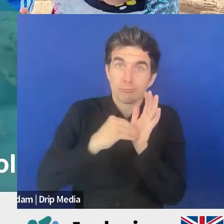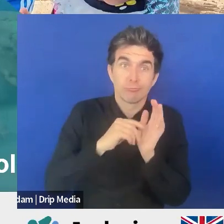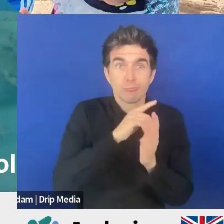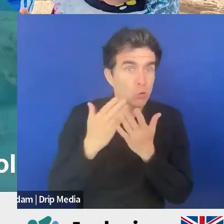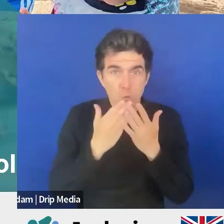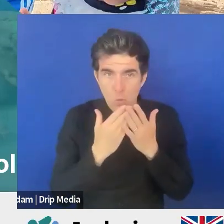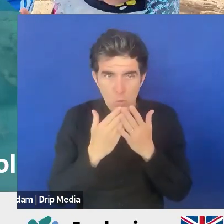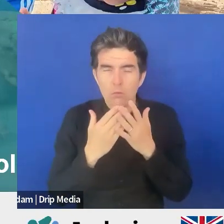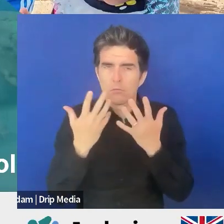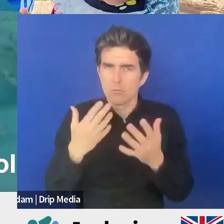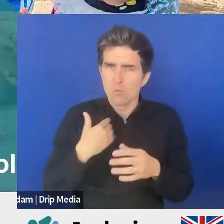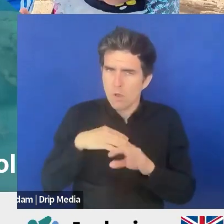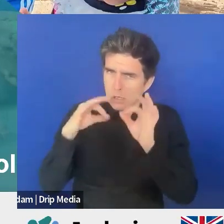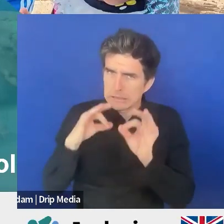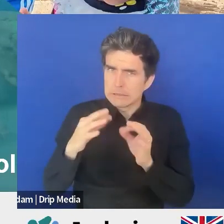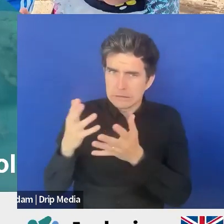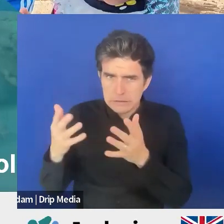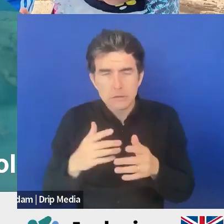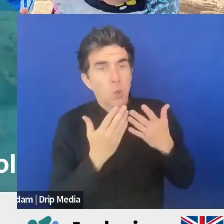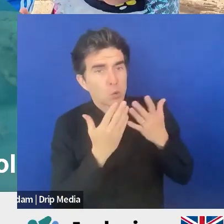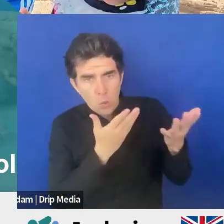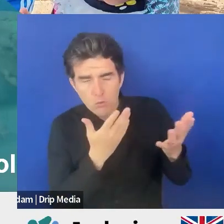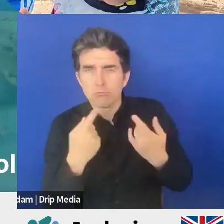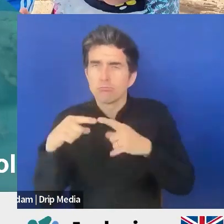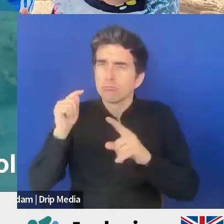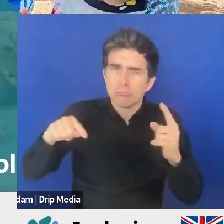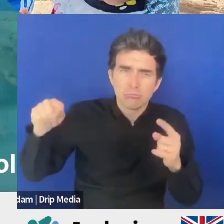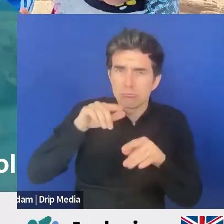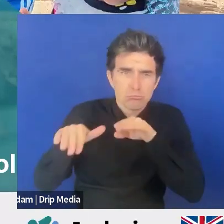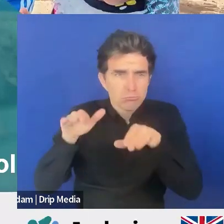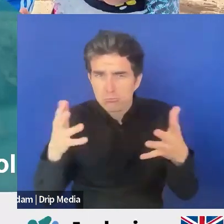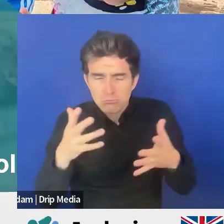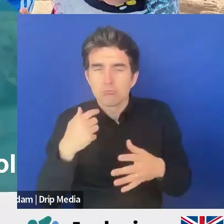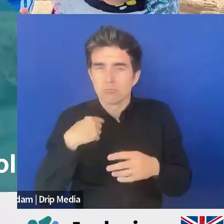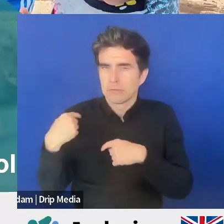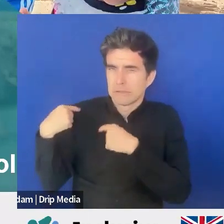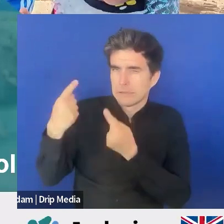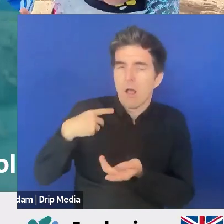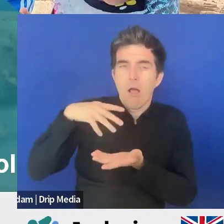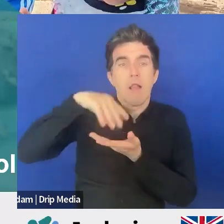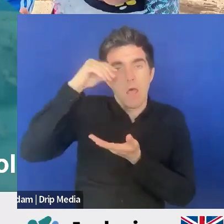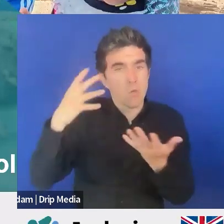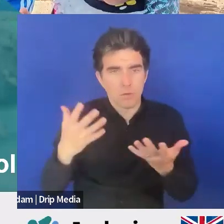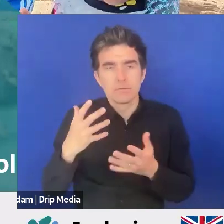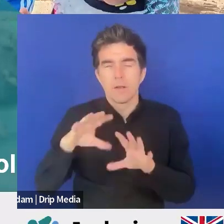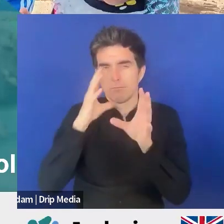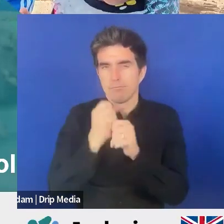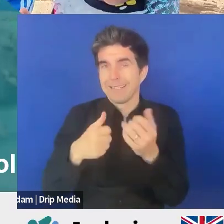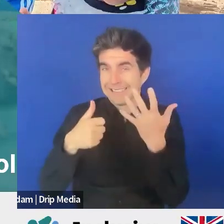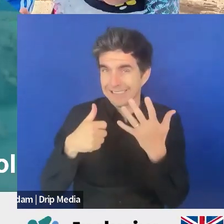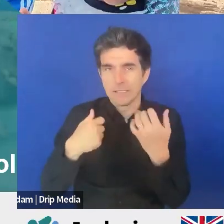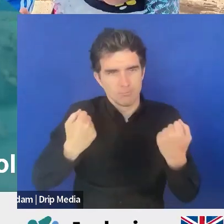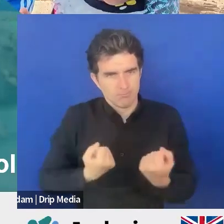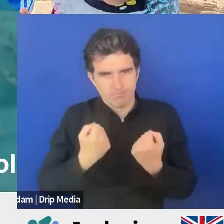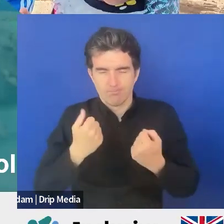actions that anyone involved in planning or delivering education projects can take to help find and enroll children